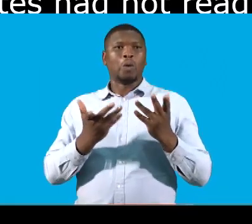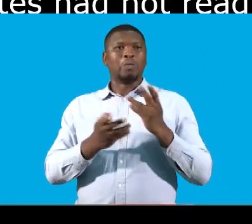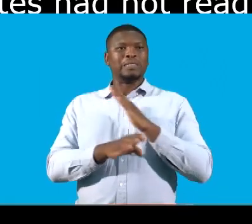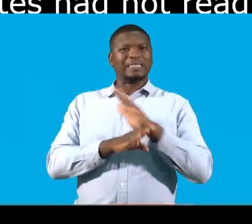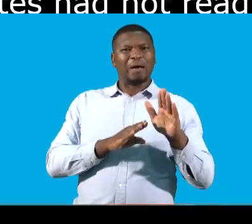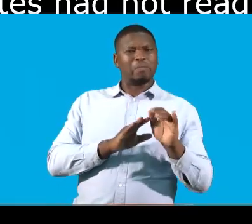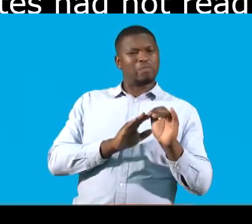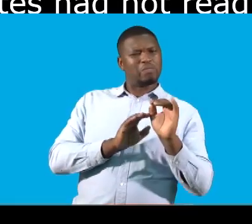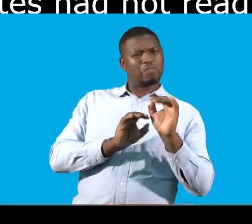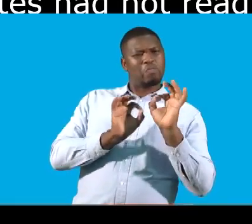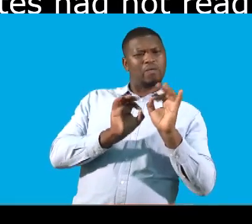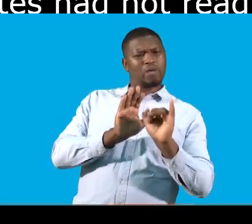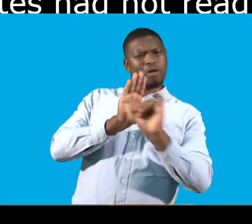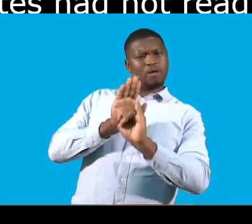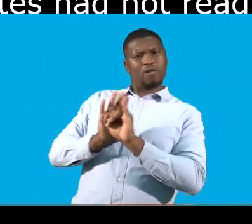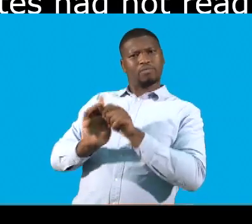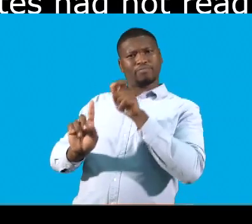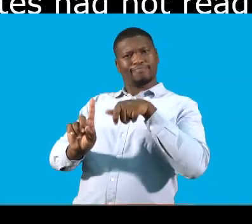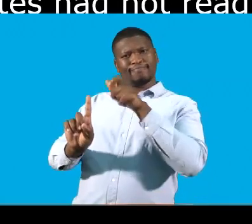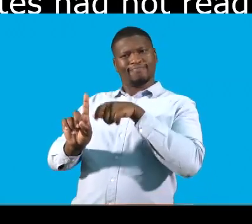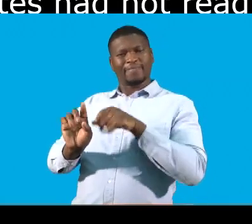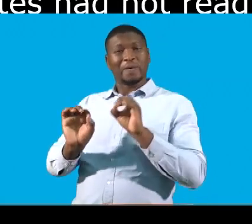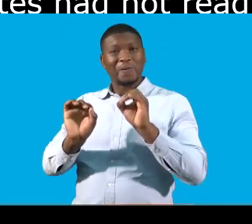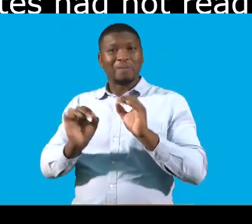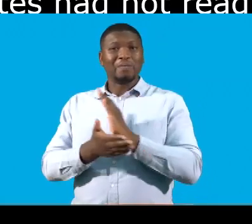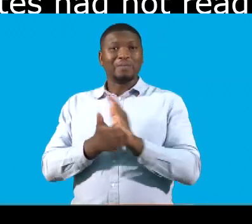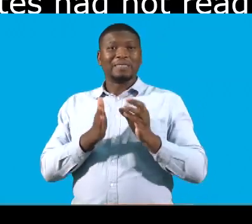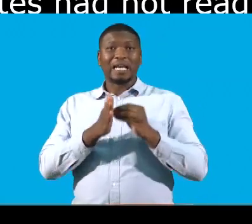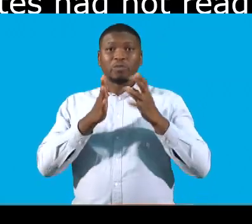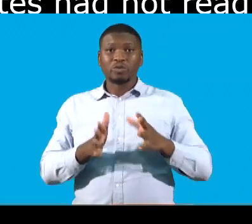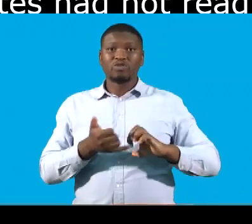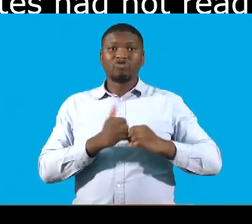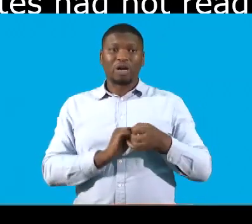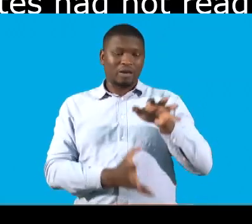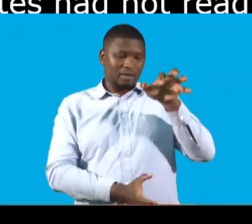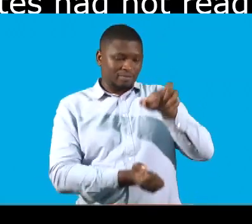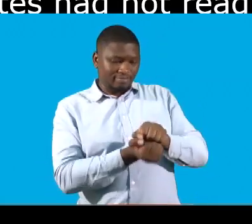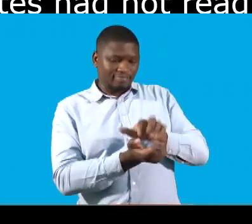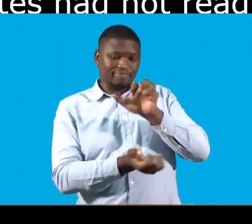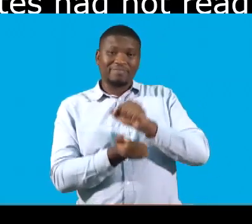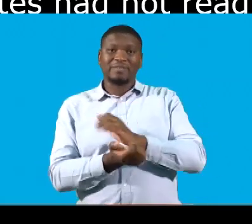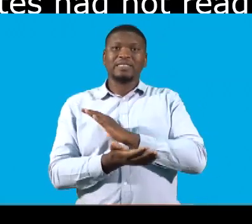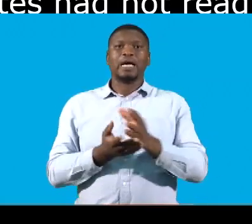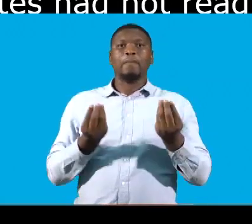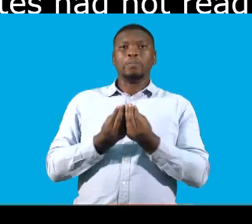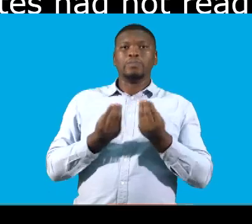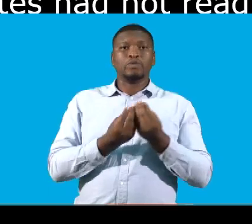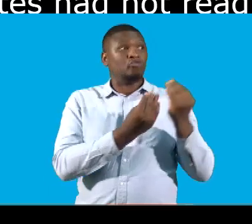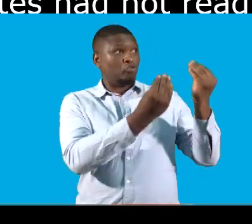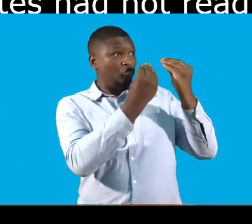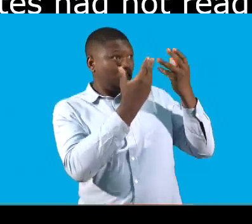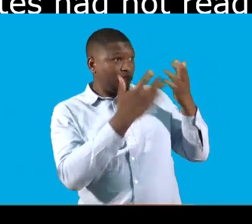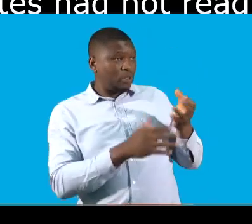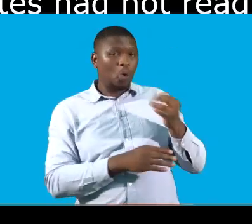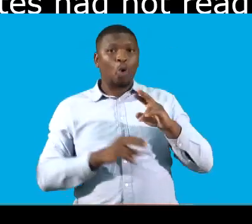were incorrectly identified. And learners would often only summarize the summaries that they were taught